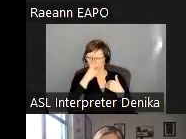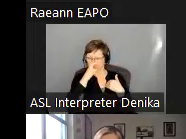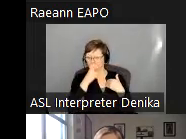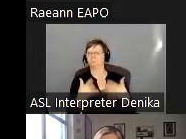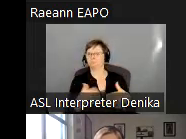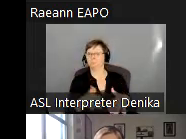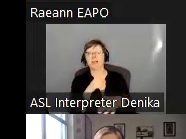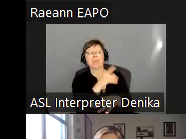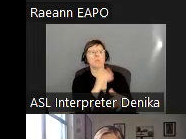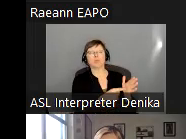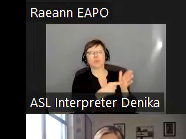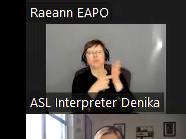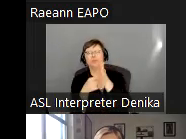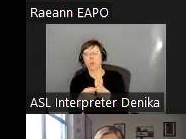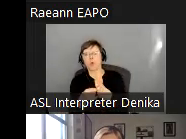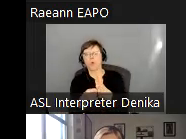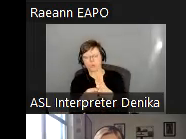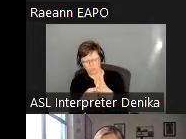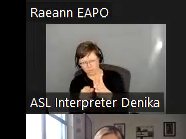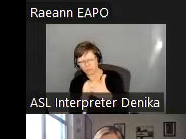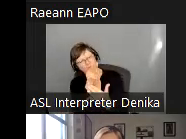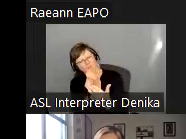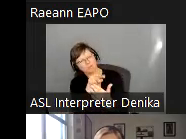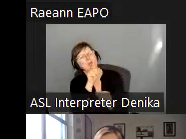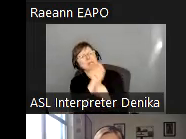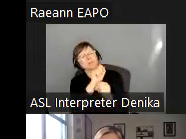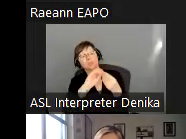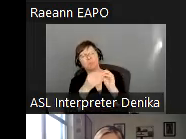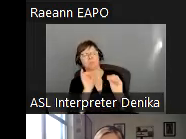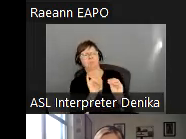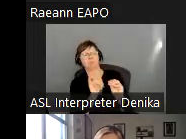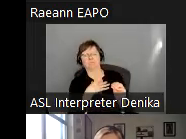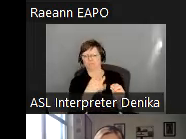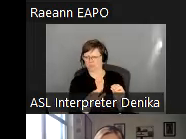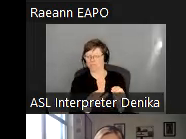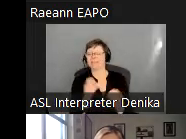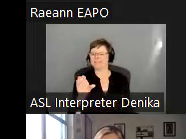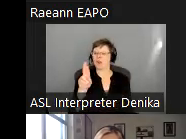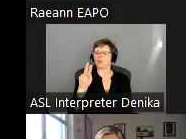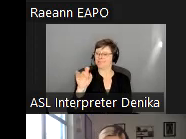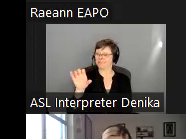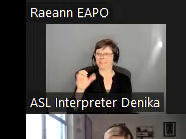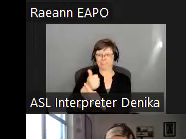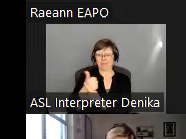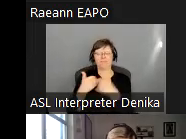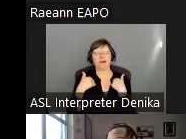wants to show you and where it's actually the actual number. The CRTC actually has a